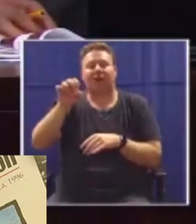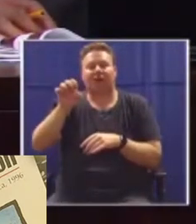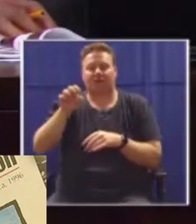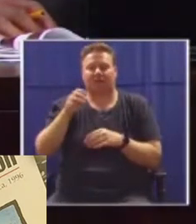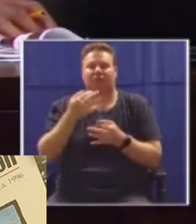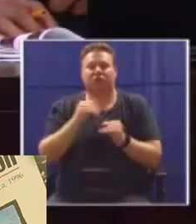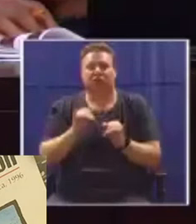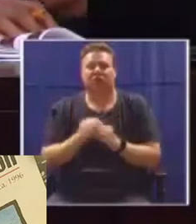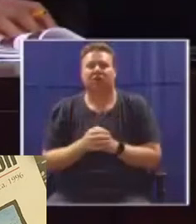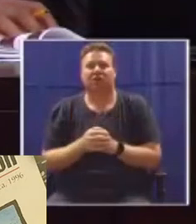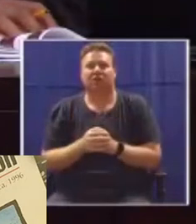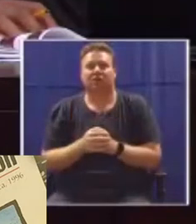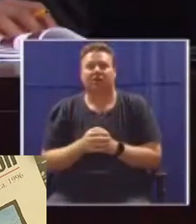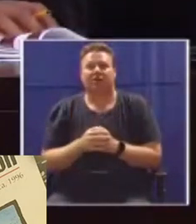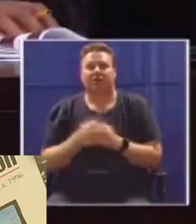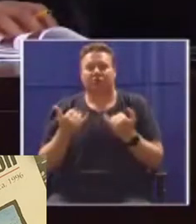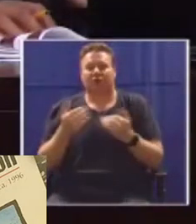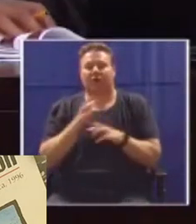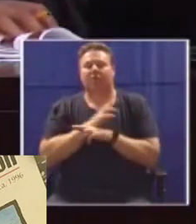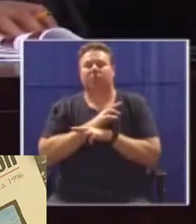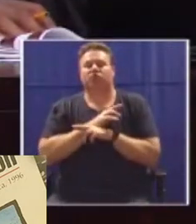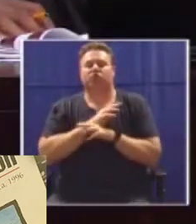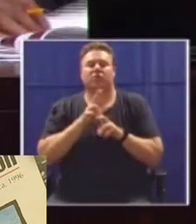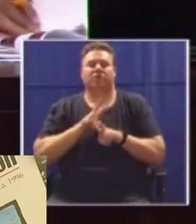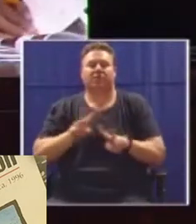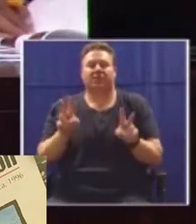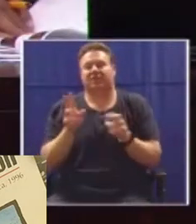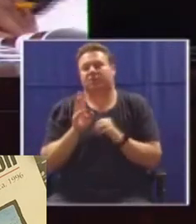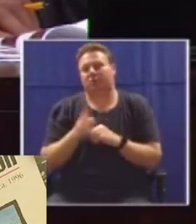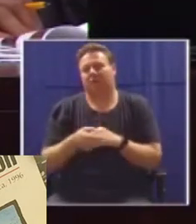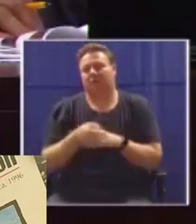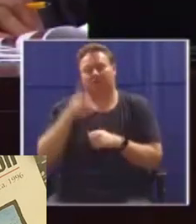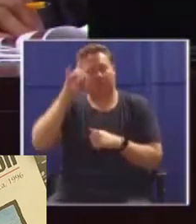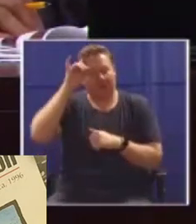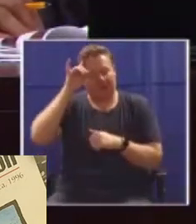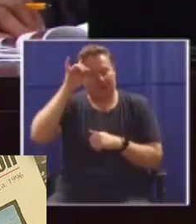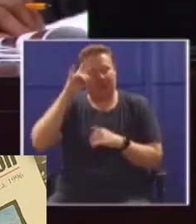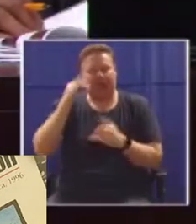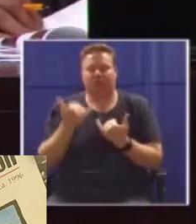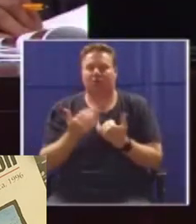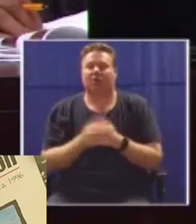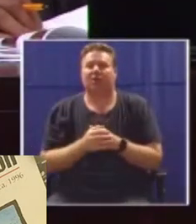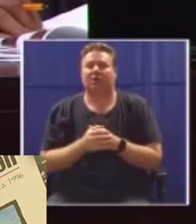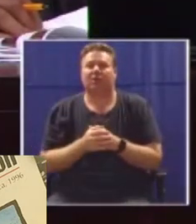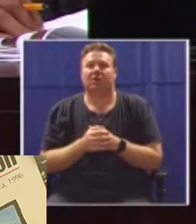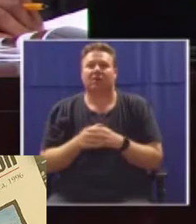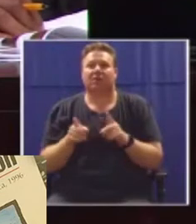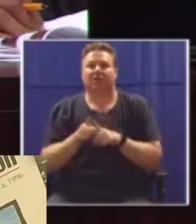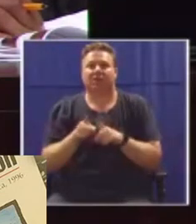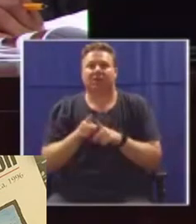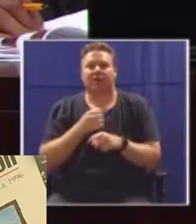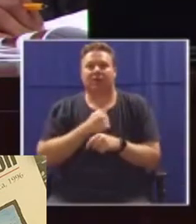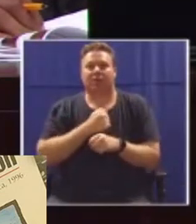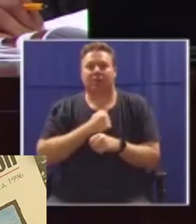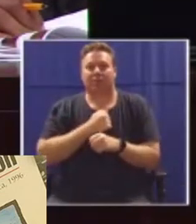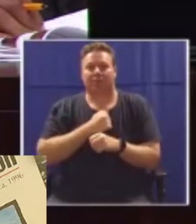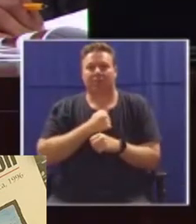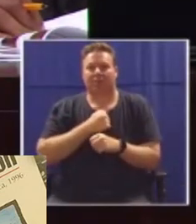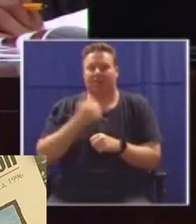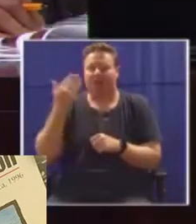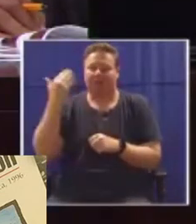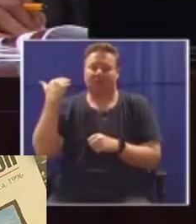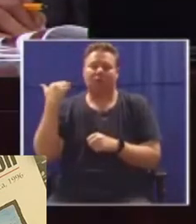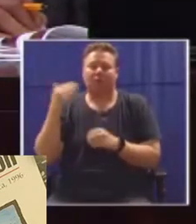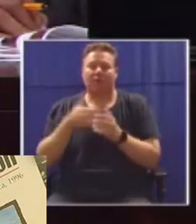former leader will be resting in peace today. But let me also pay tribute to my former leader, Zanele Magwaza